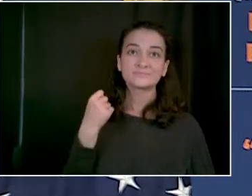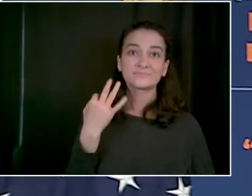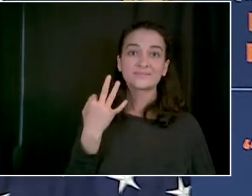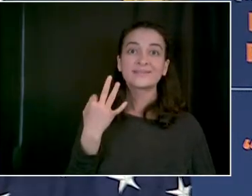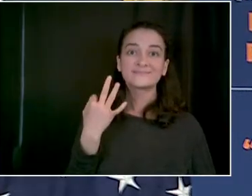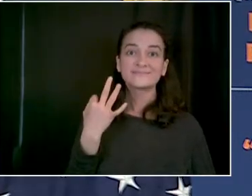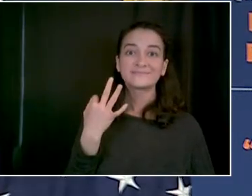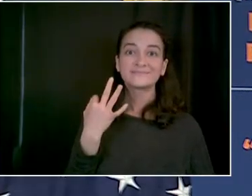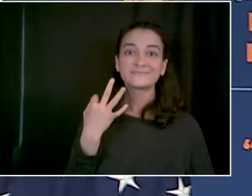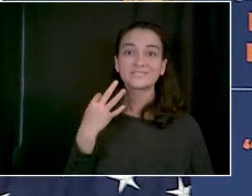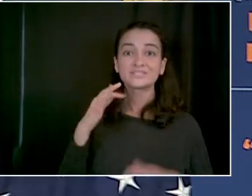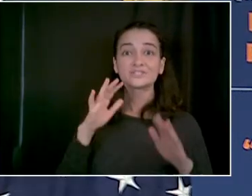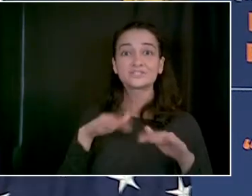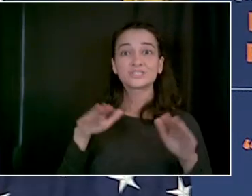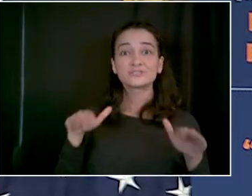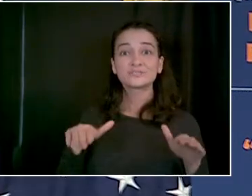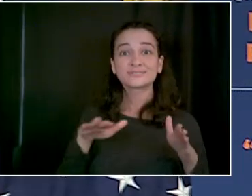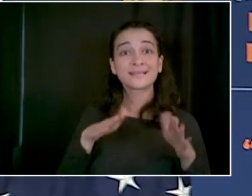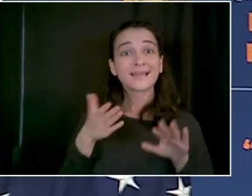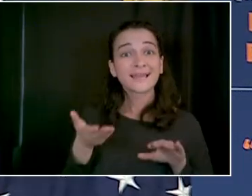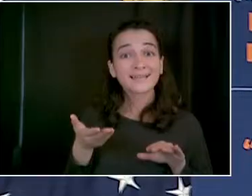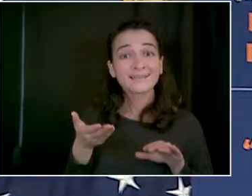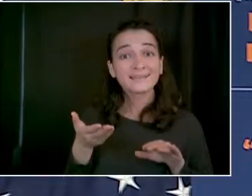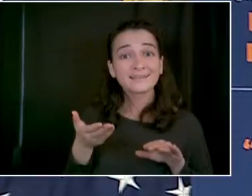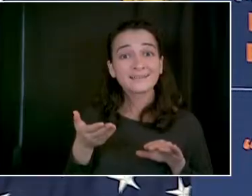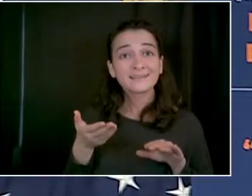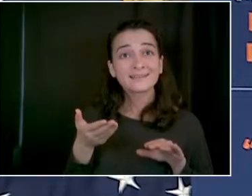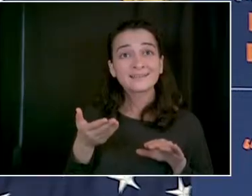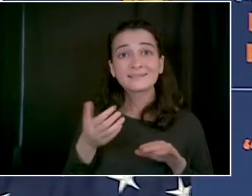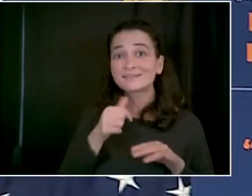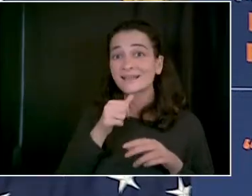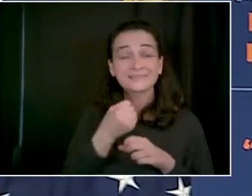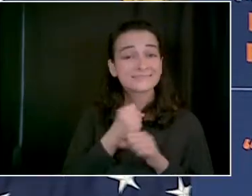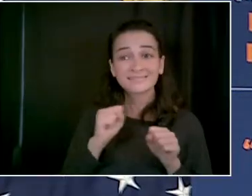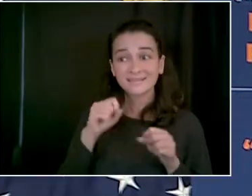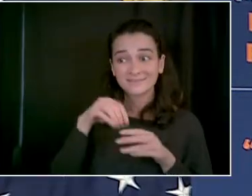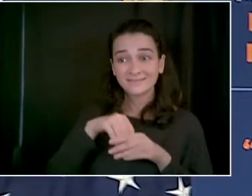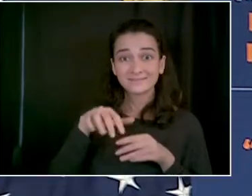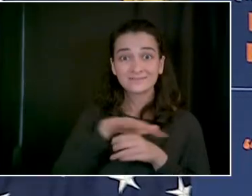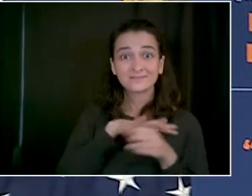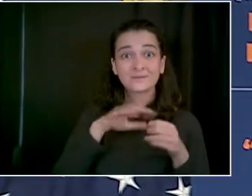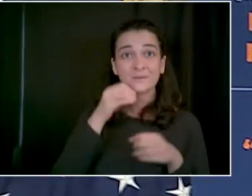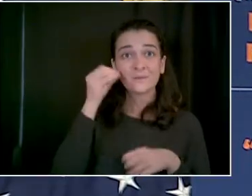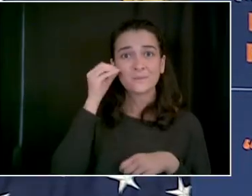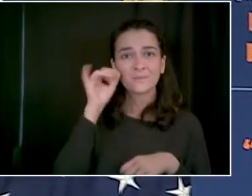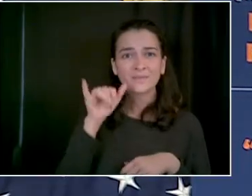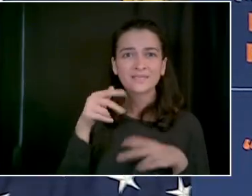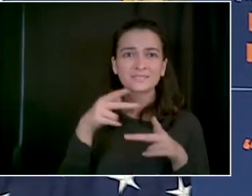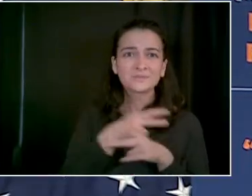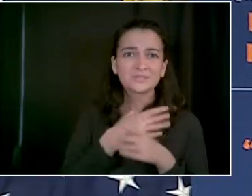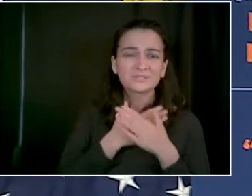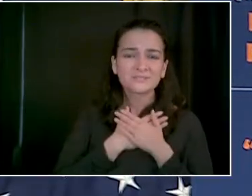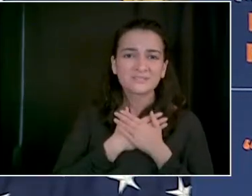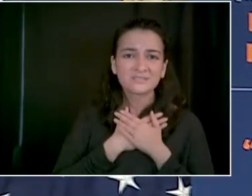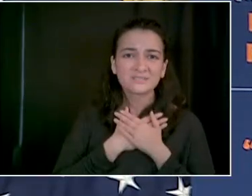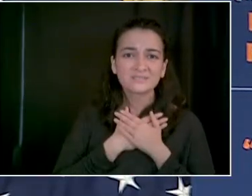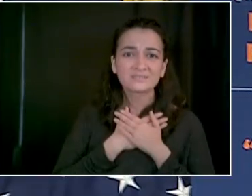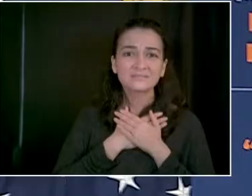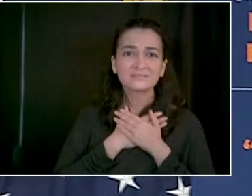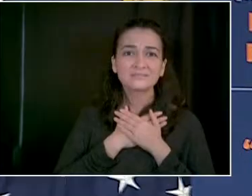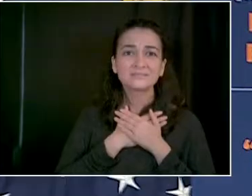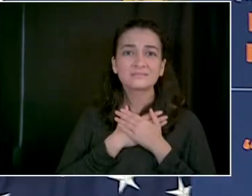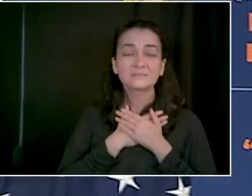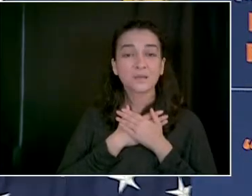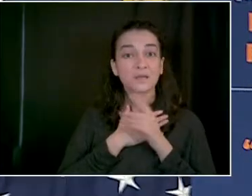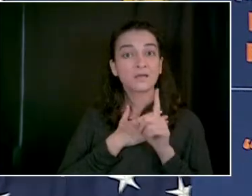environment, it breaks our heart. But I know those men and women who are in ACS, they respond to these